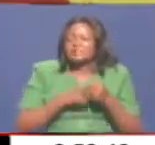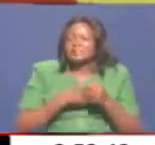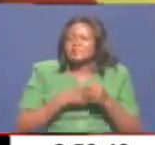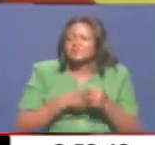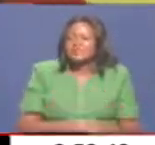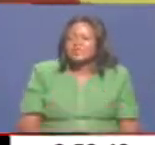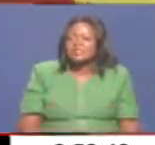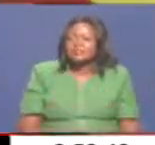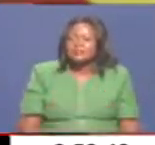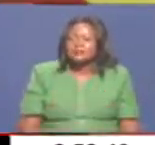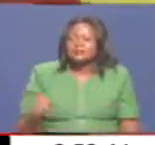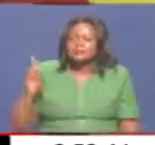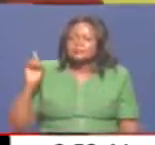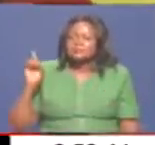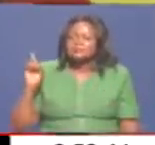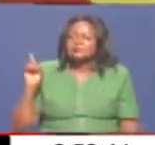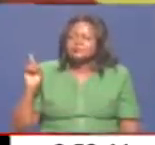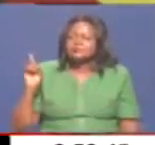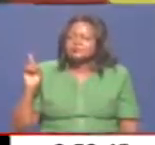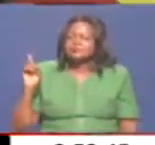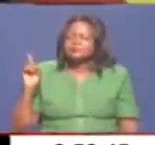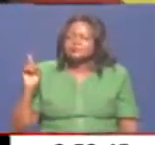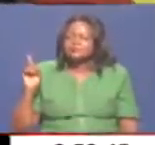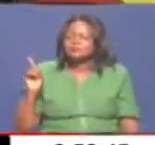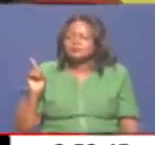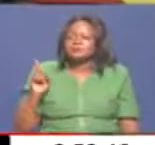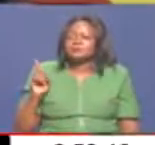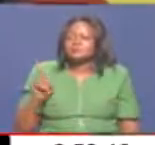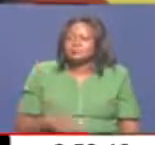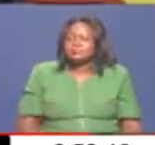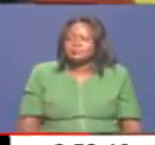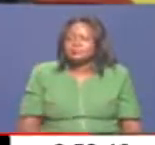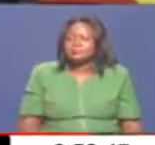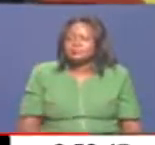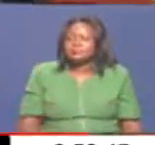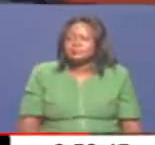Alana Oko, Prime Edition.